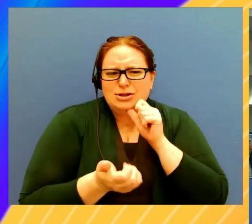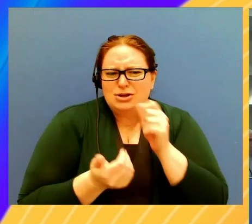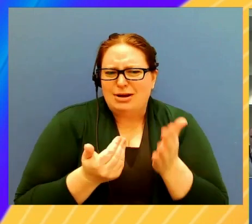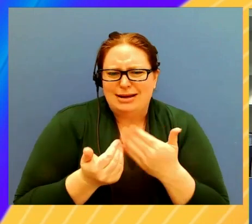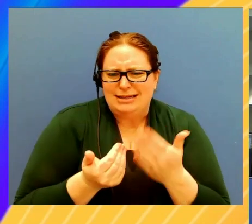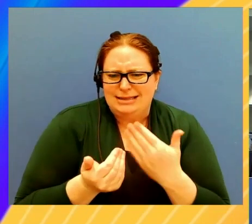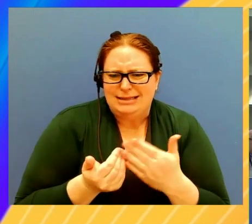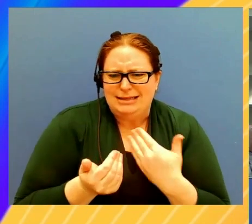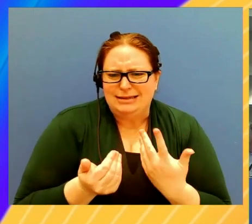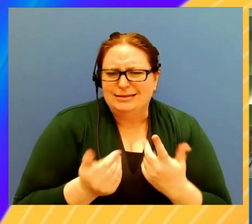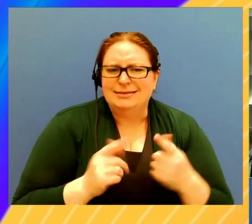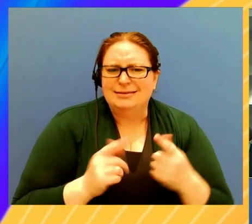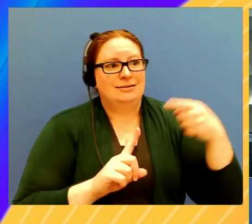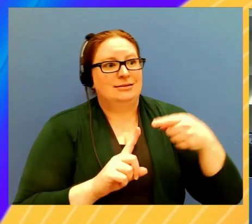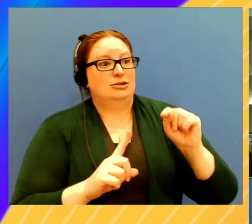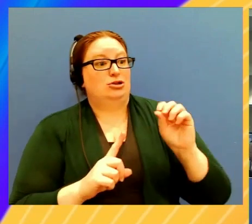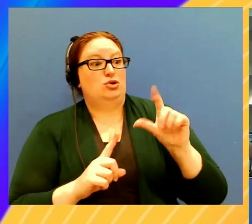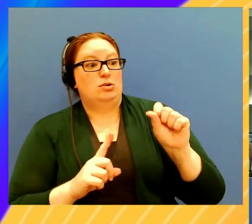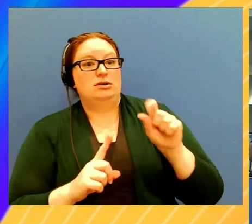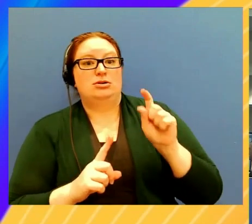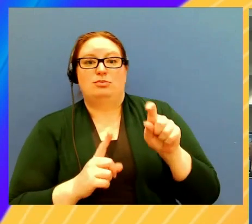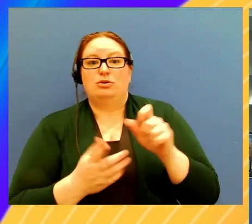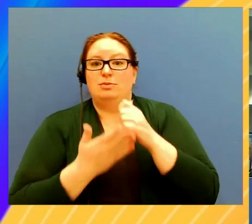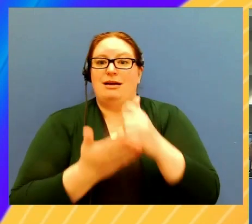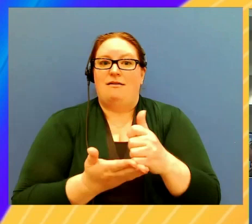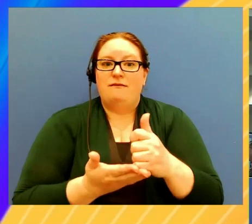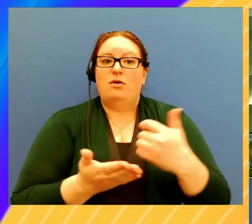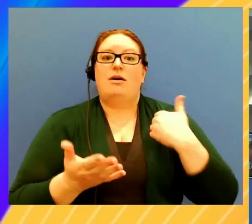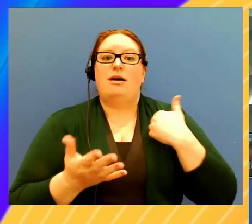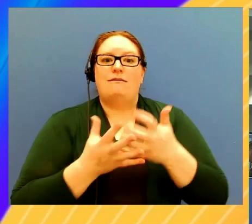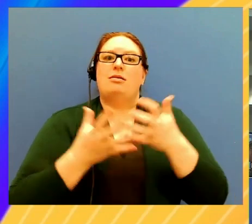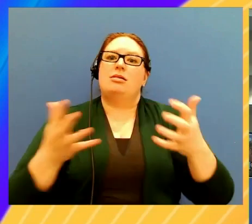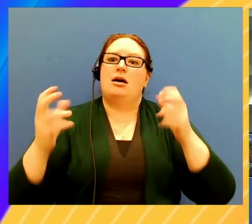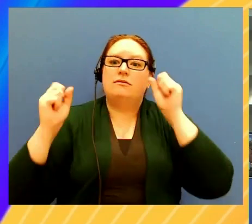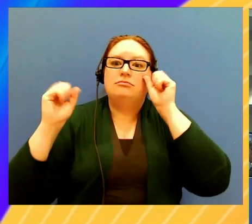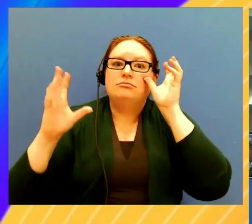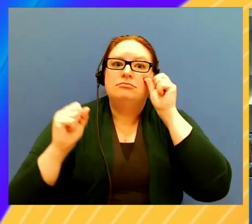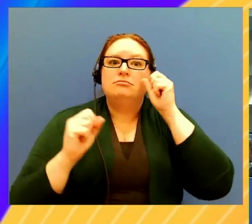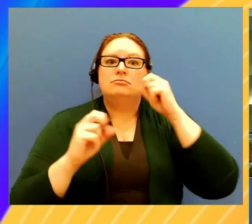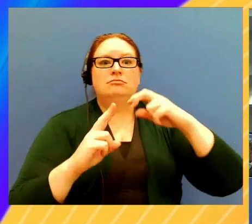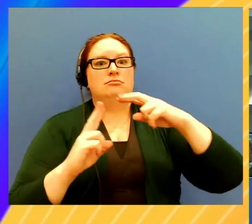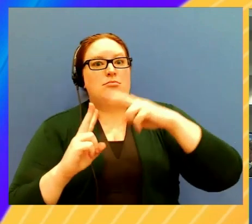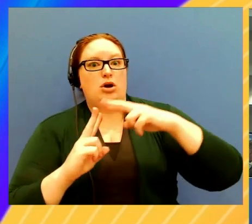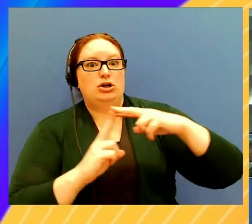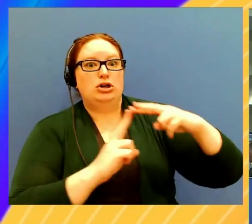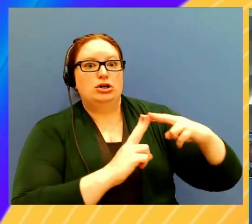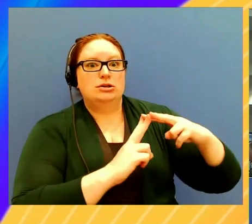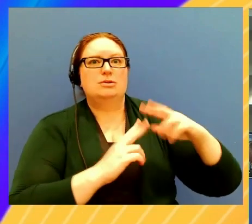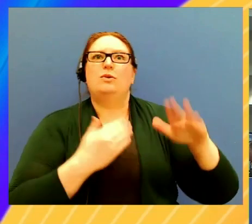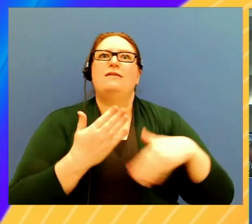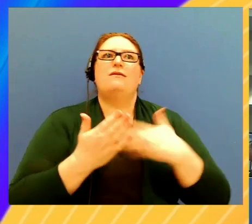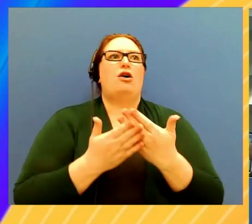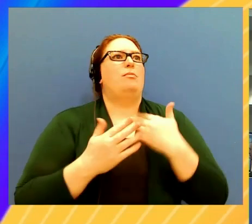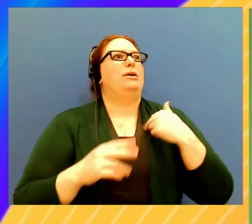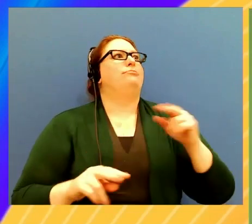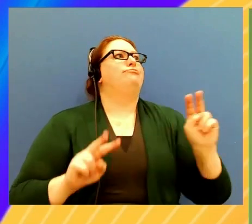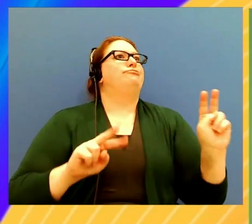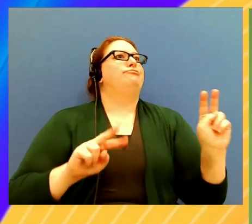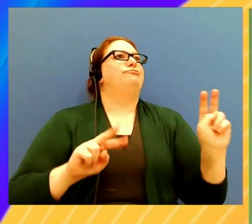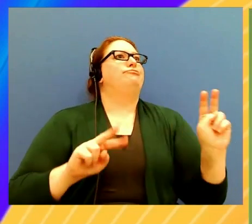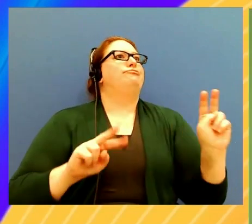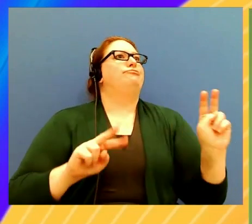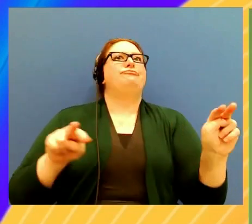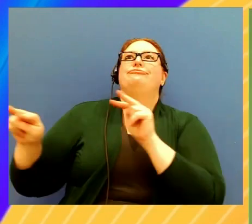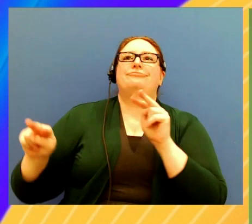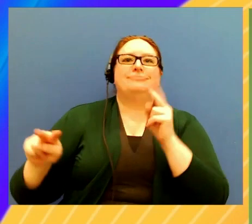that these tools are meant to actually be really helpful. And we do have a lot of amazing partners. I mean, we've all been strolling around the concourse here, seeing all these partners